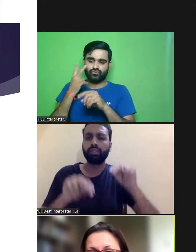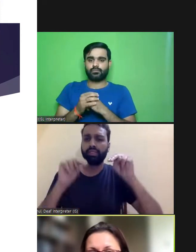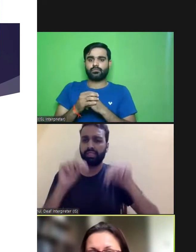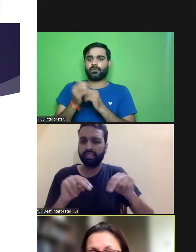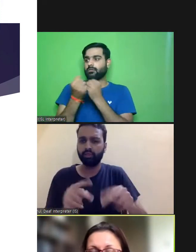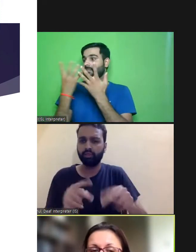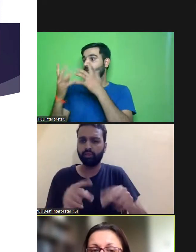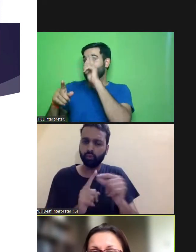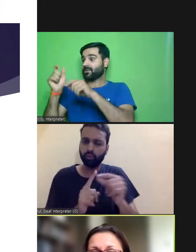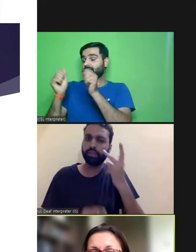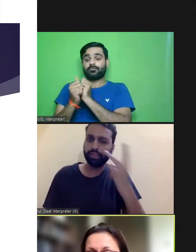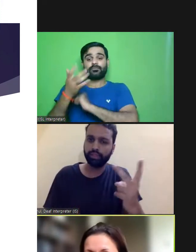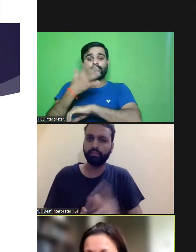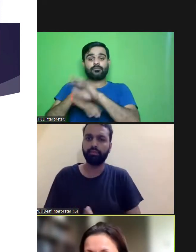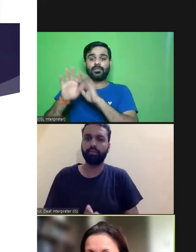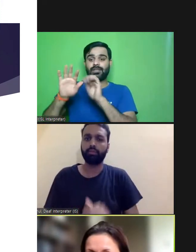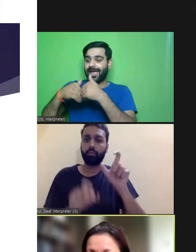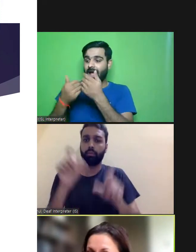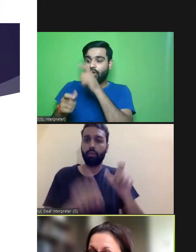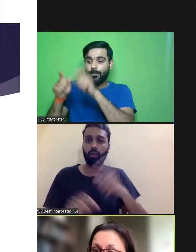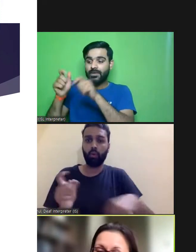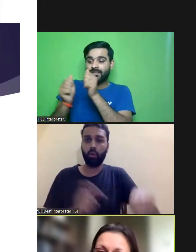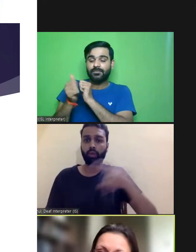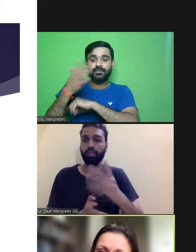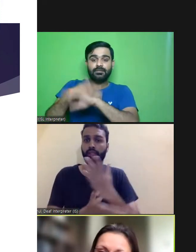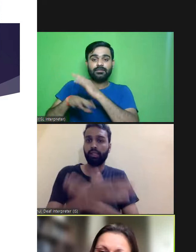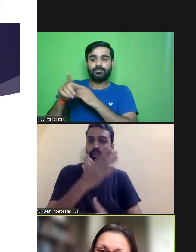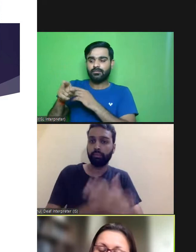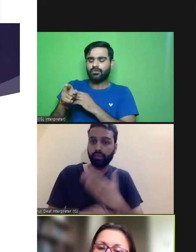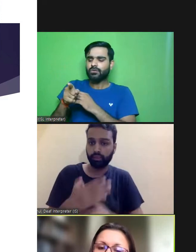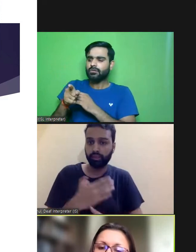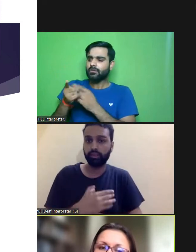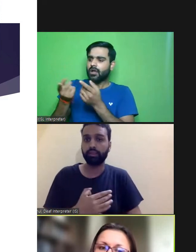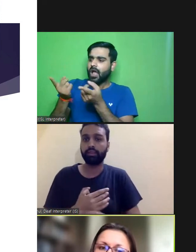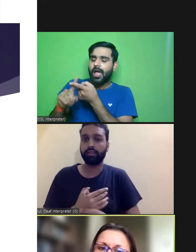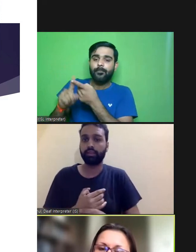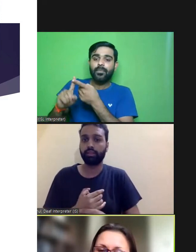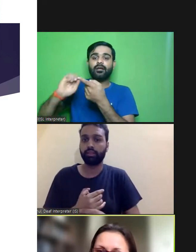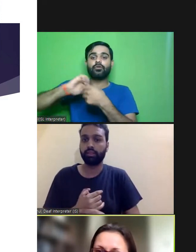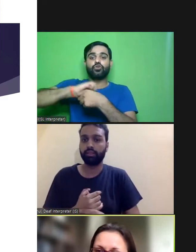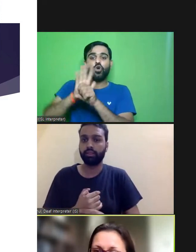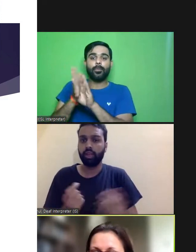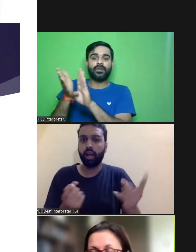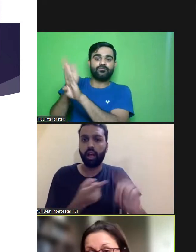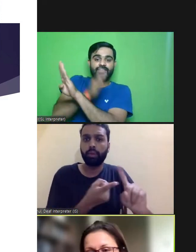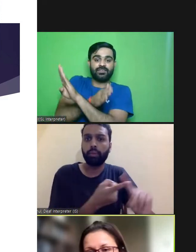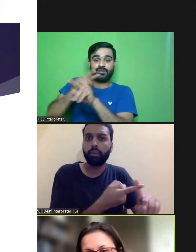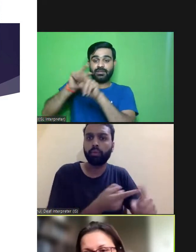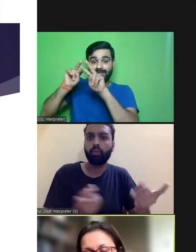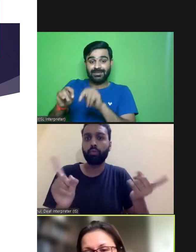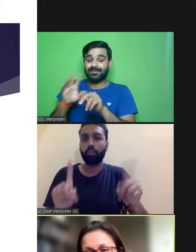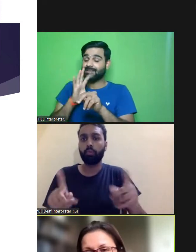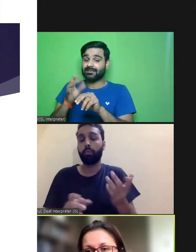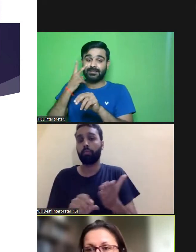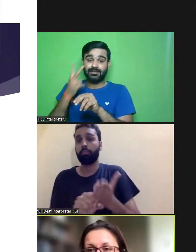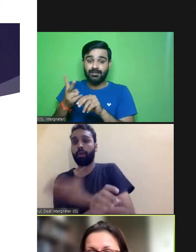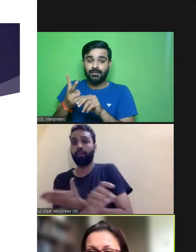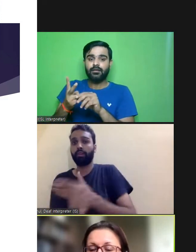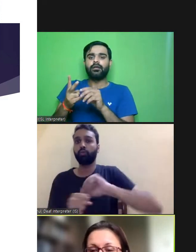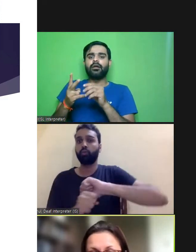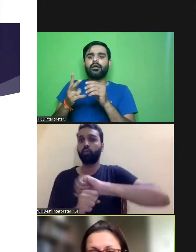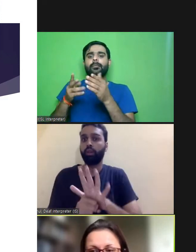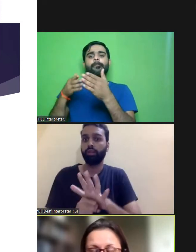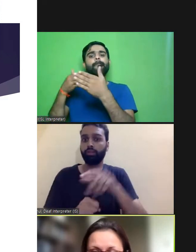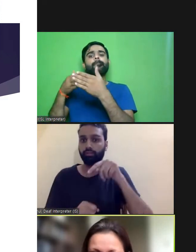persons with disability or households with persons with disability are not the poorest, but you really need to understand what is behind the measure in order